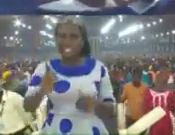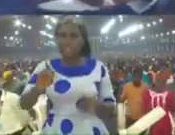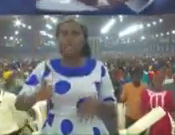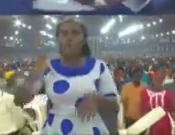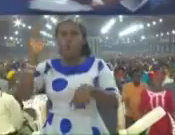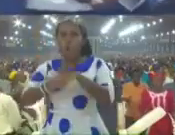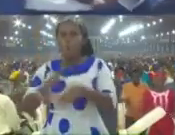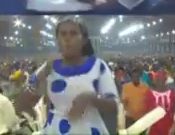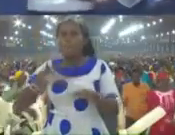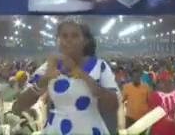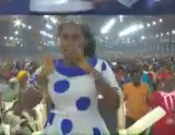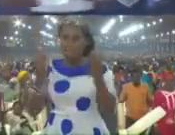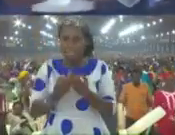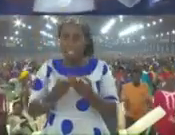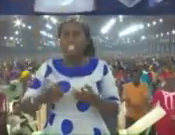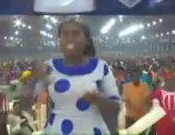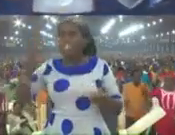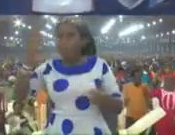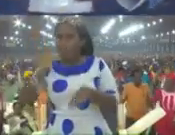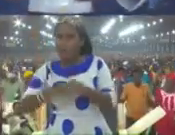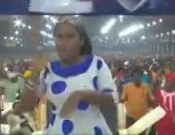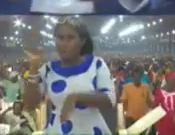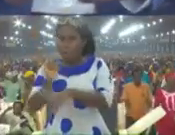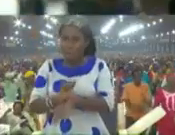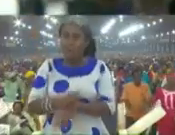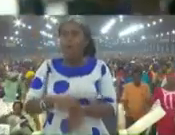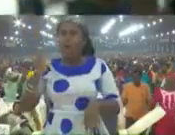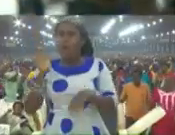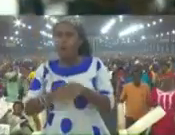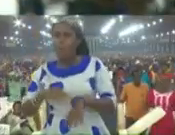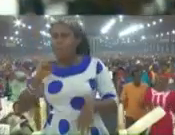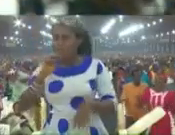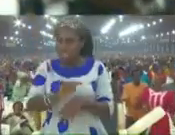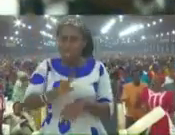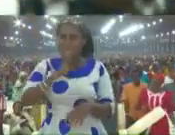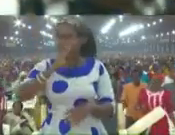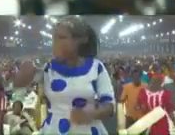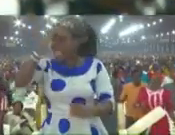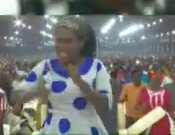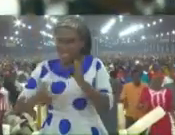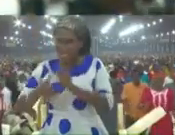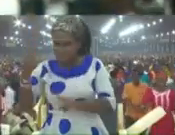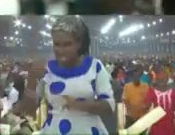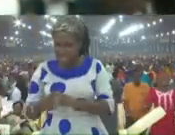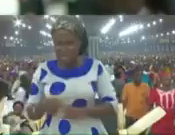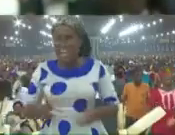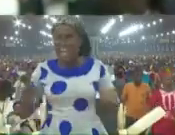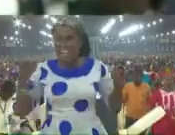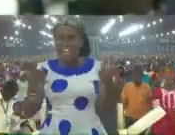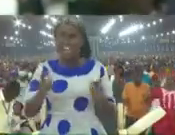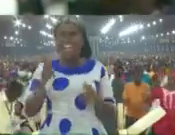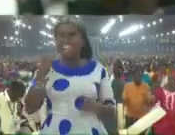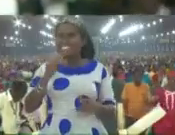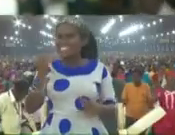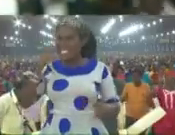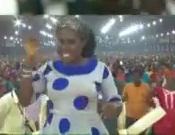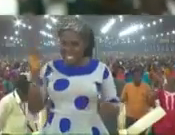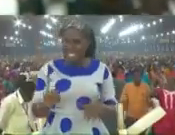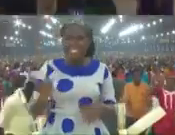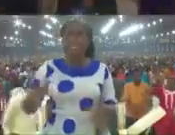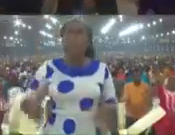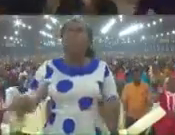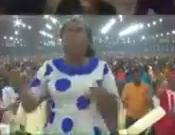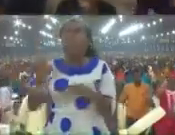business be over. Let the siege of my ministry be over. Let the siege over my